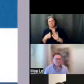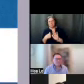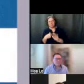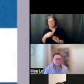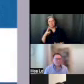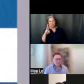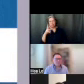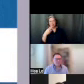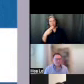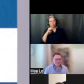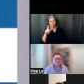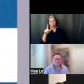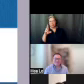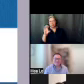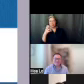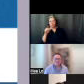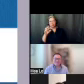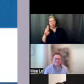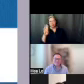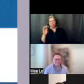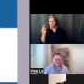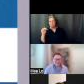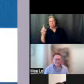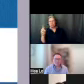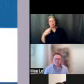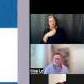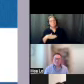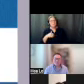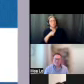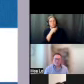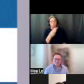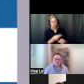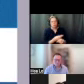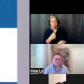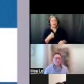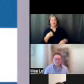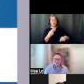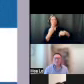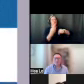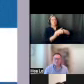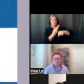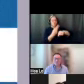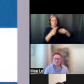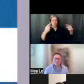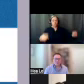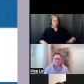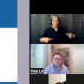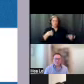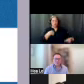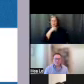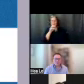Please get away from doing that. Please, please, please. We are wheelchair users. And I will